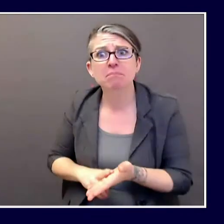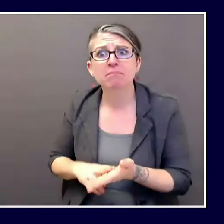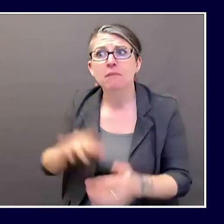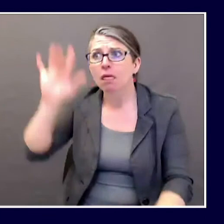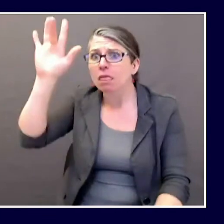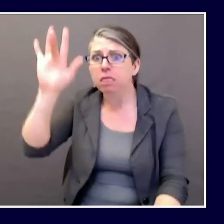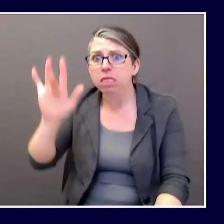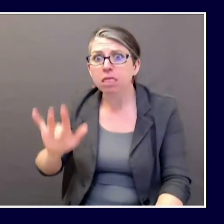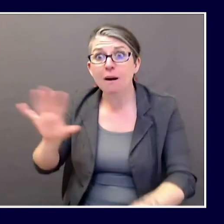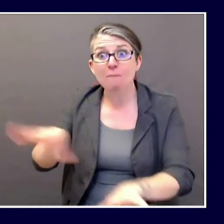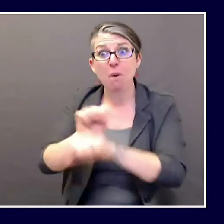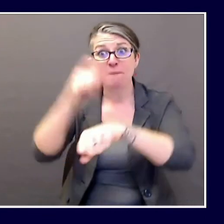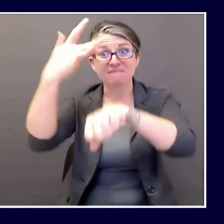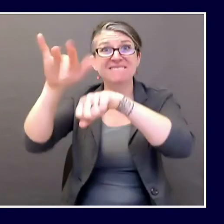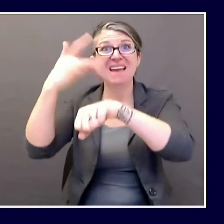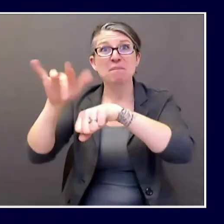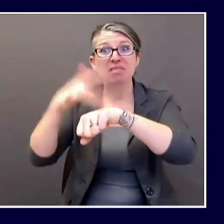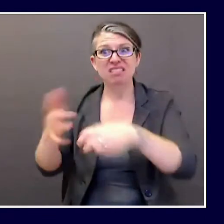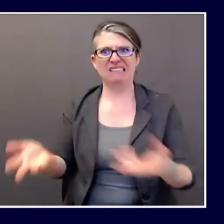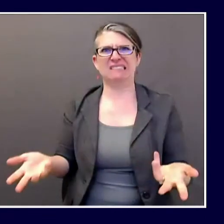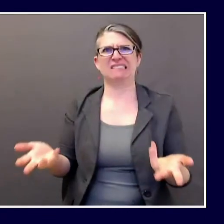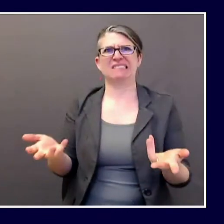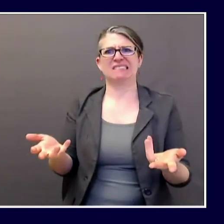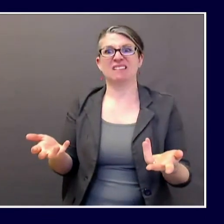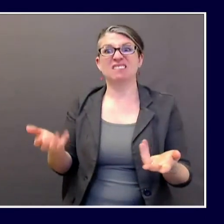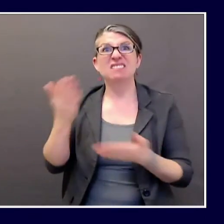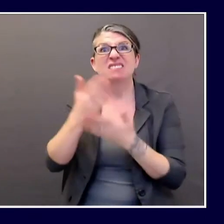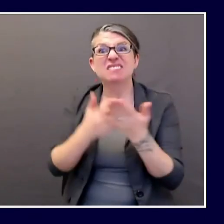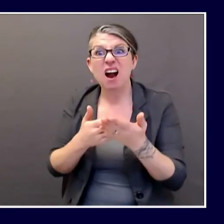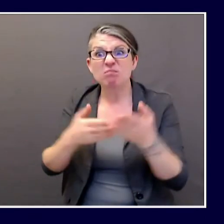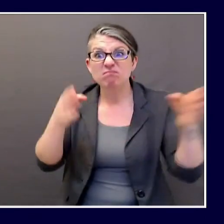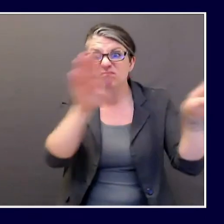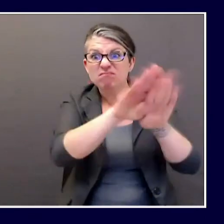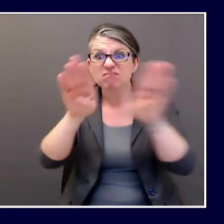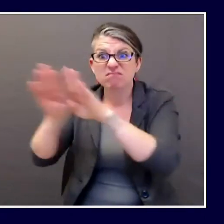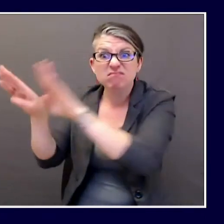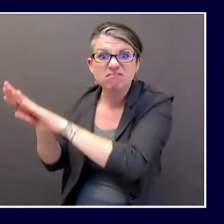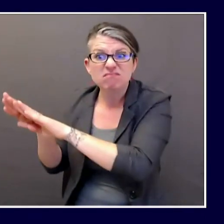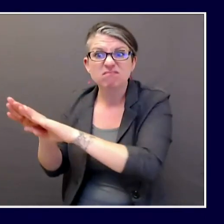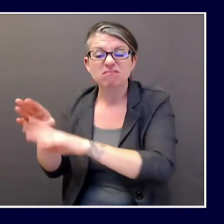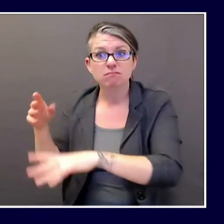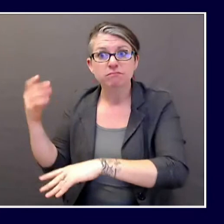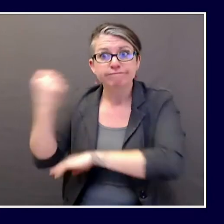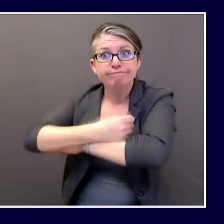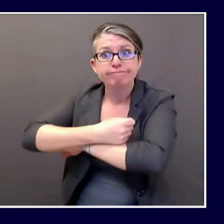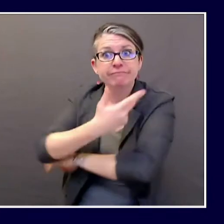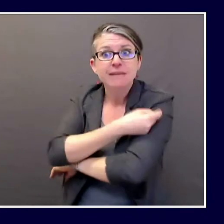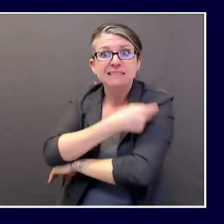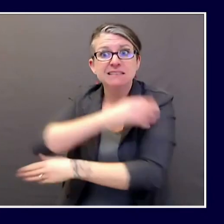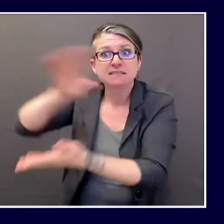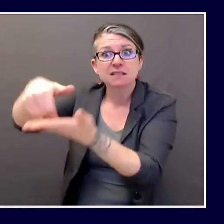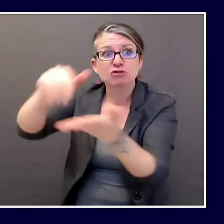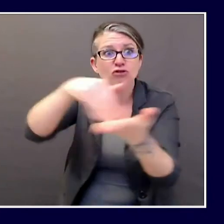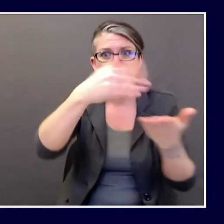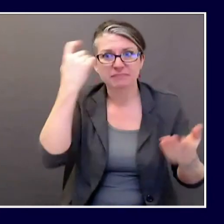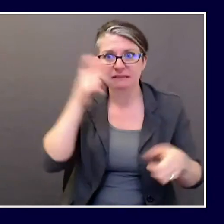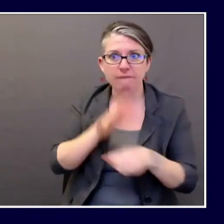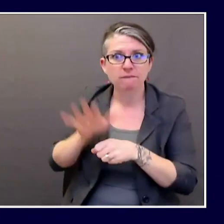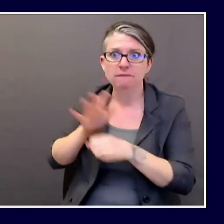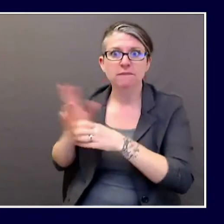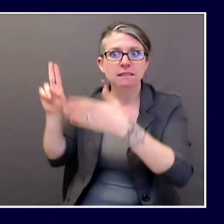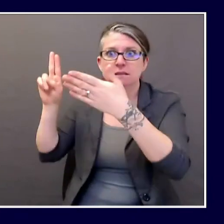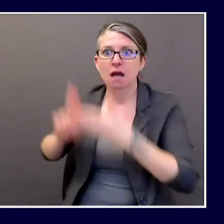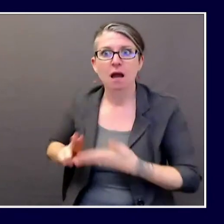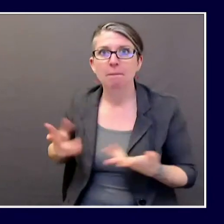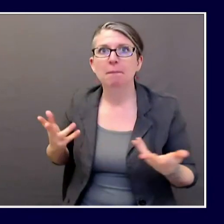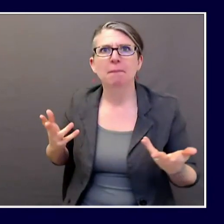start seeing slots that are going unfilled, because that would be a signal to us to start thinking about those changes you made. But we haven't